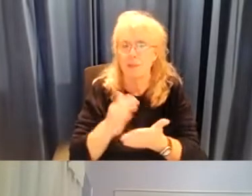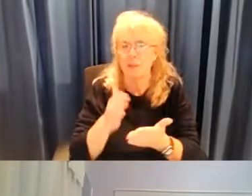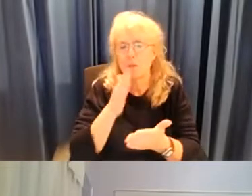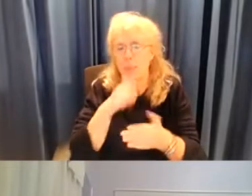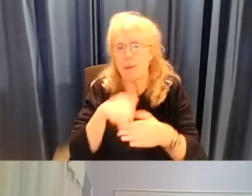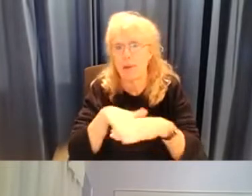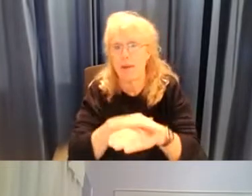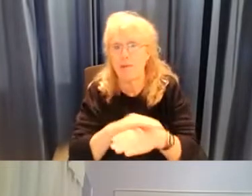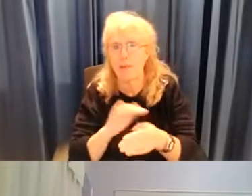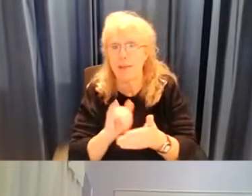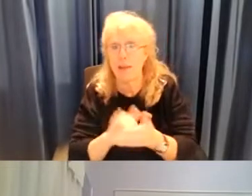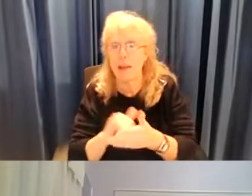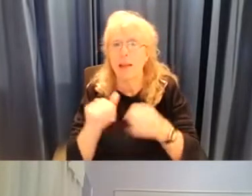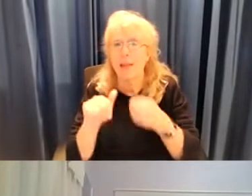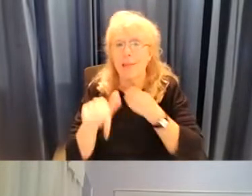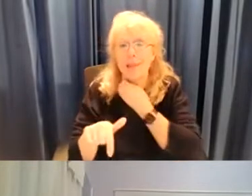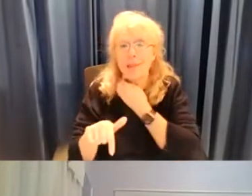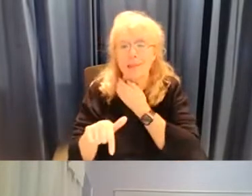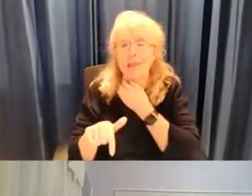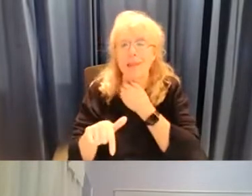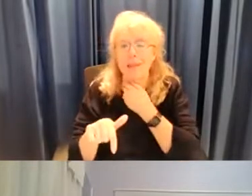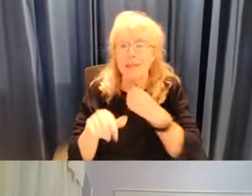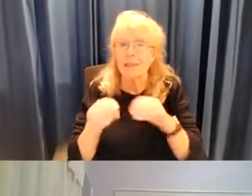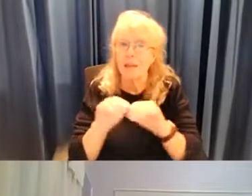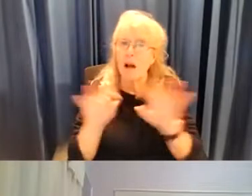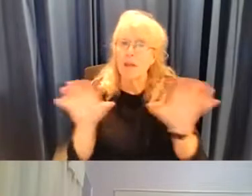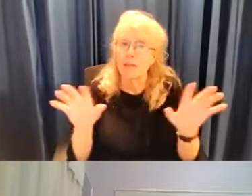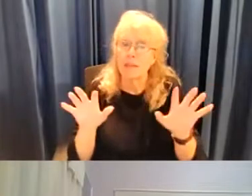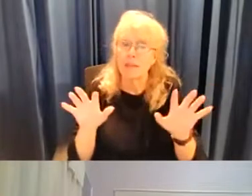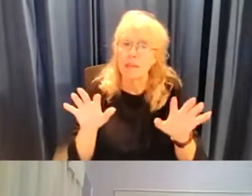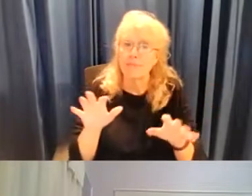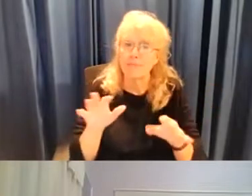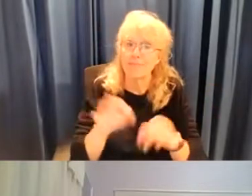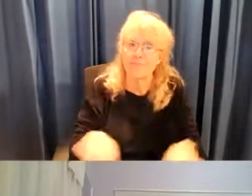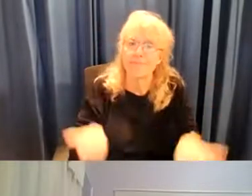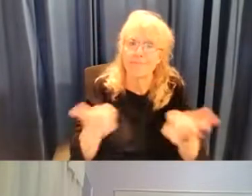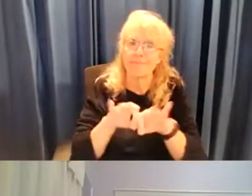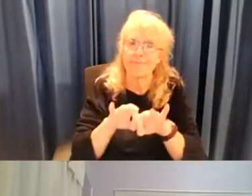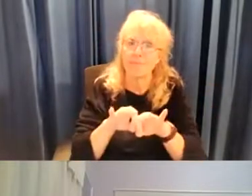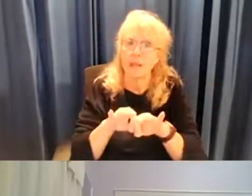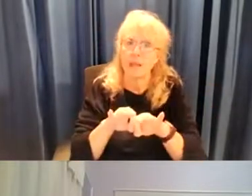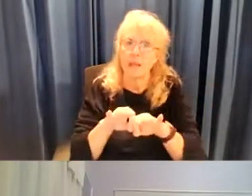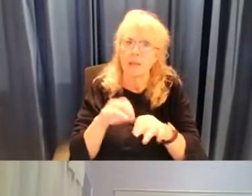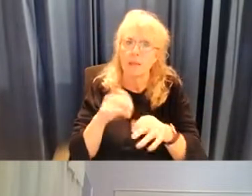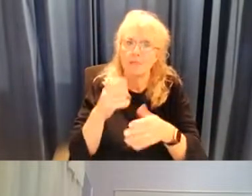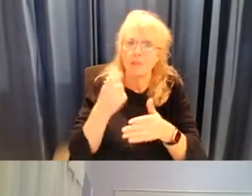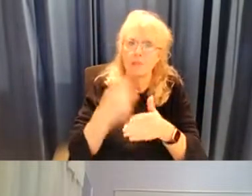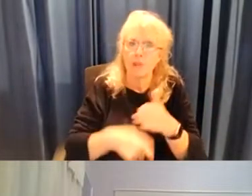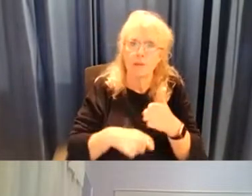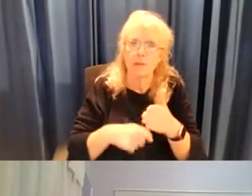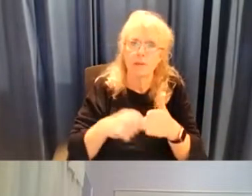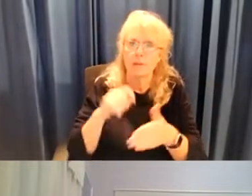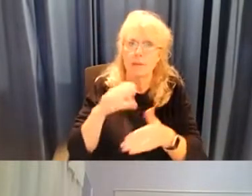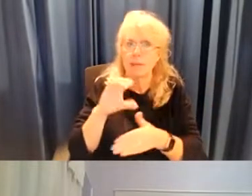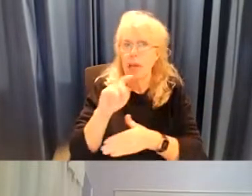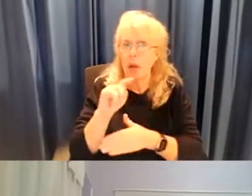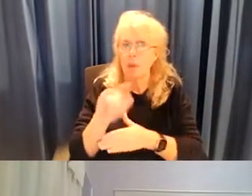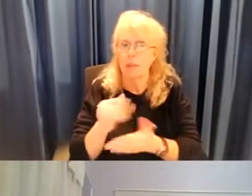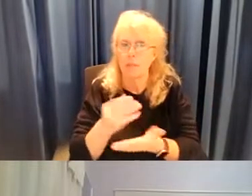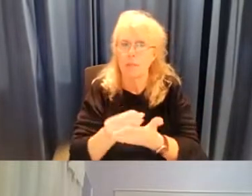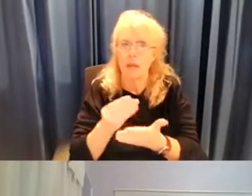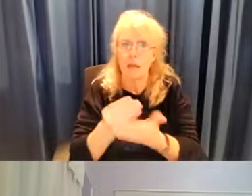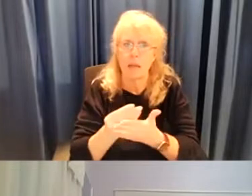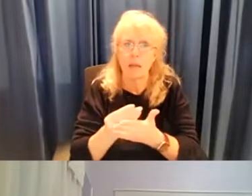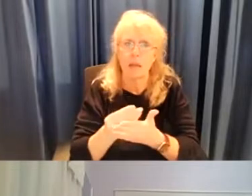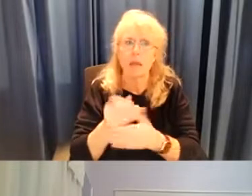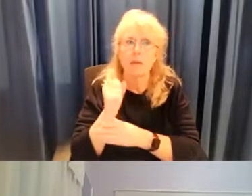is an item that's obviously pretty germane. It's costing the county money with all the appeals because you don't have clear and objective standards.